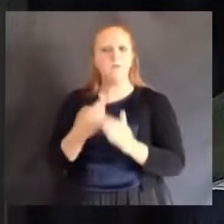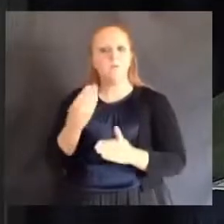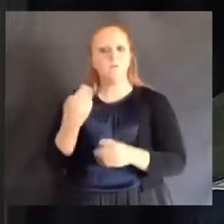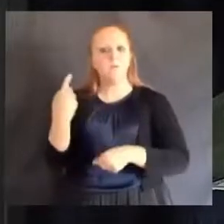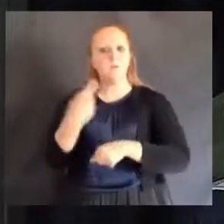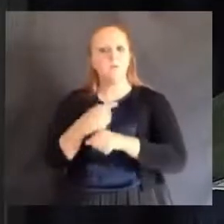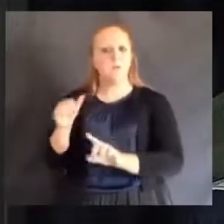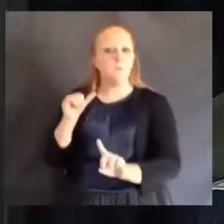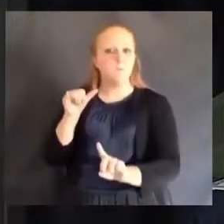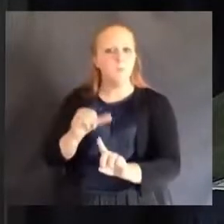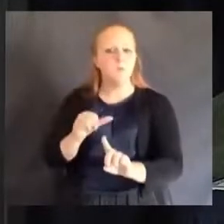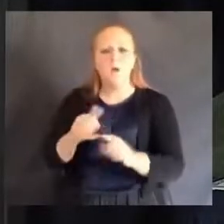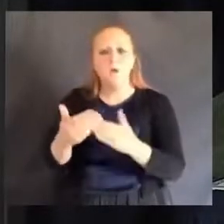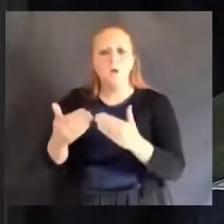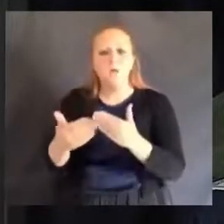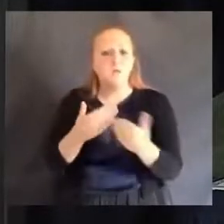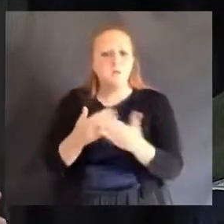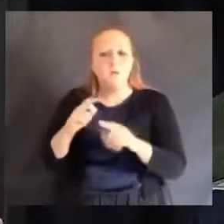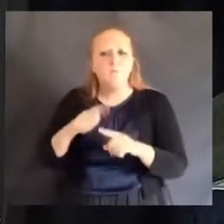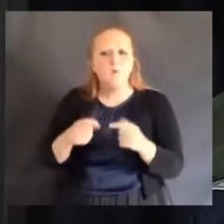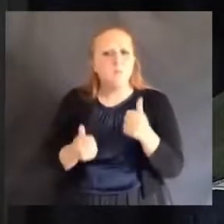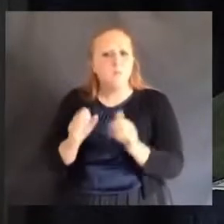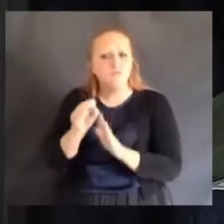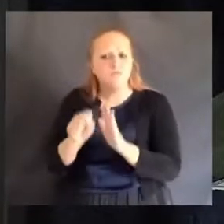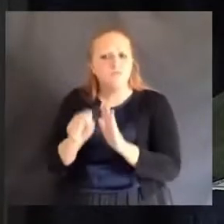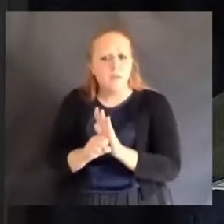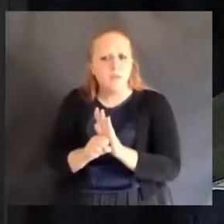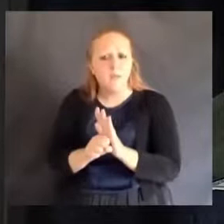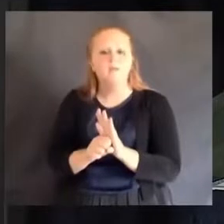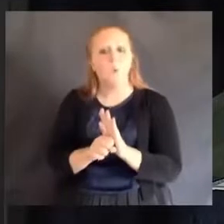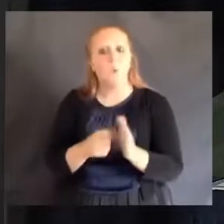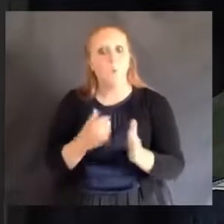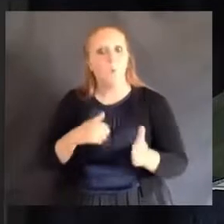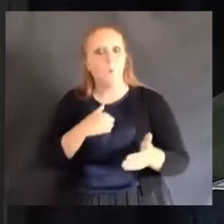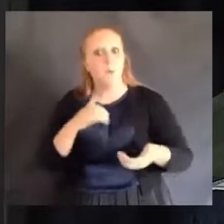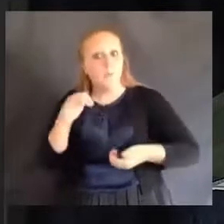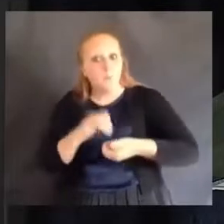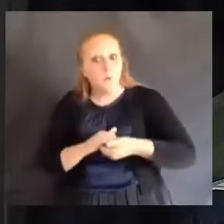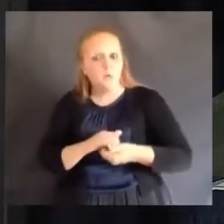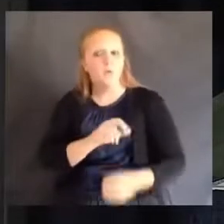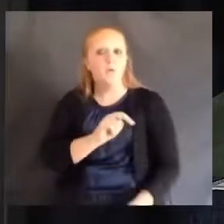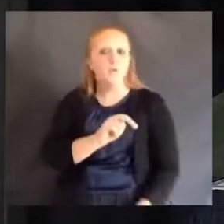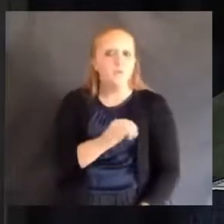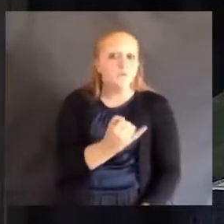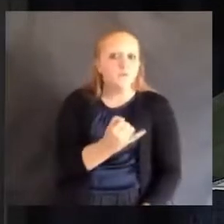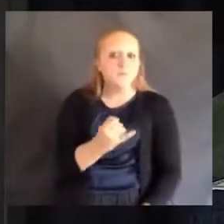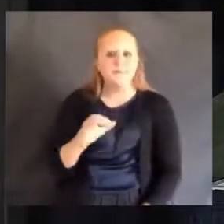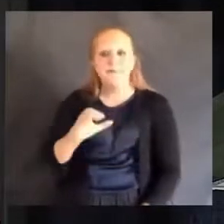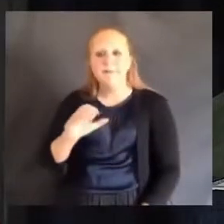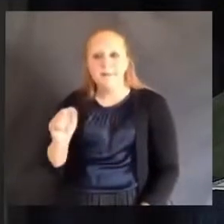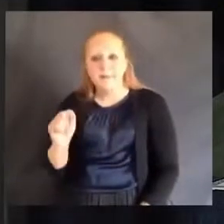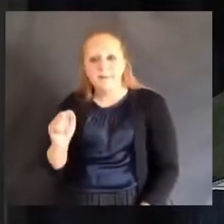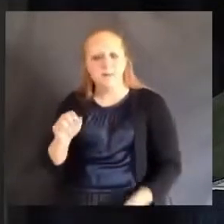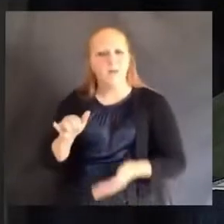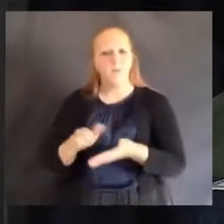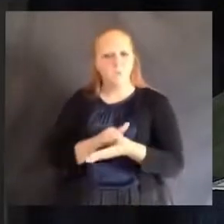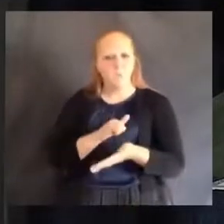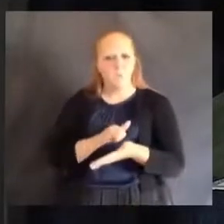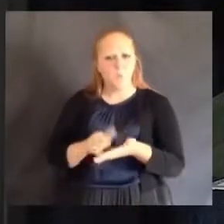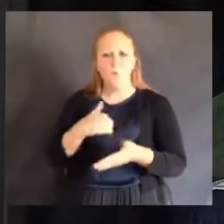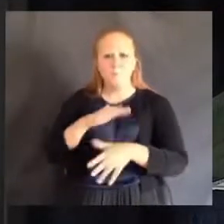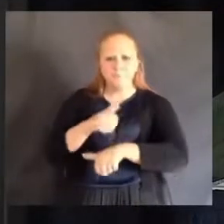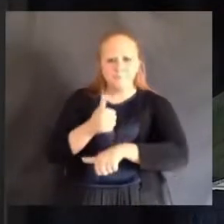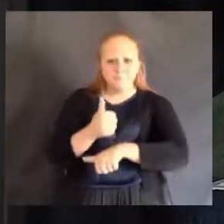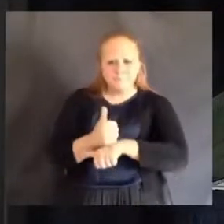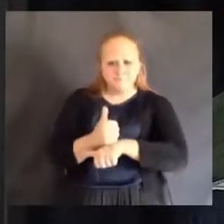they enter. And so this is something that we did in partnership with New Jersey and Connecticut based on metrics that we believe